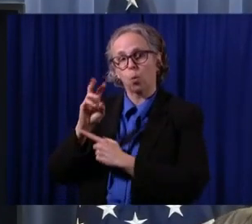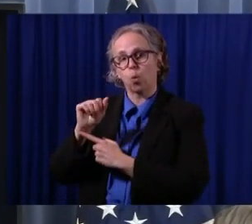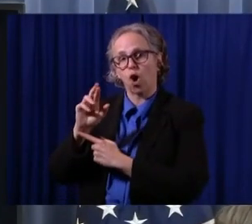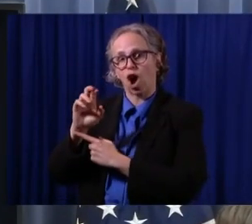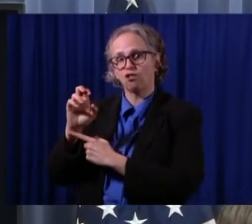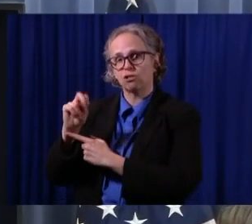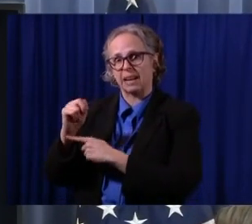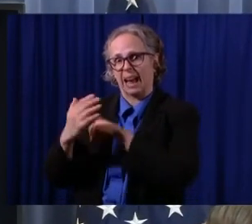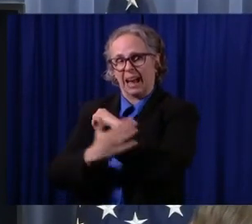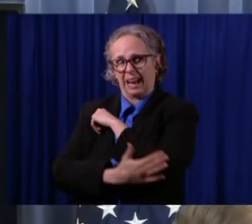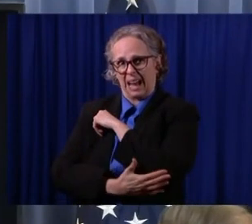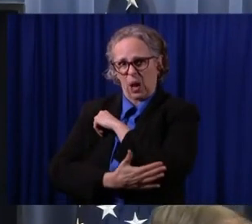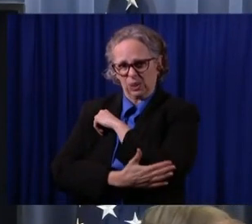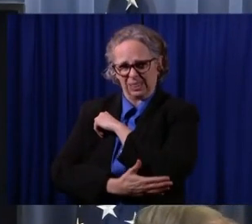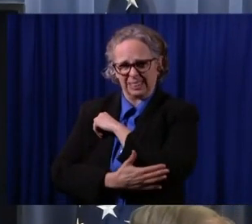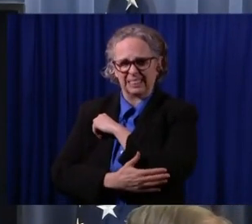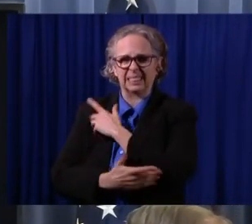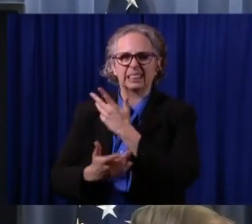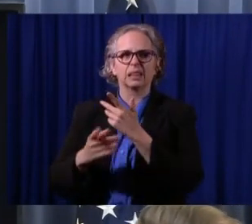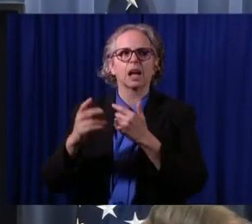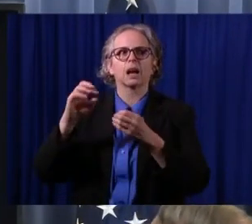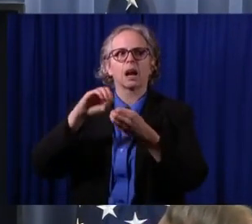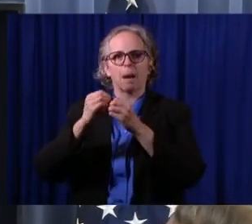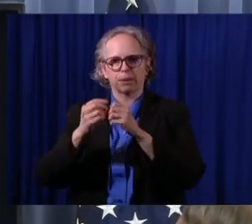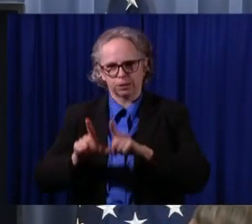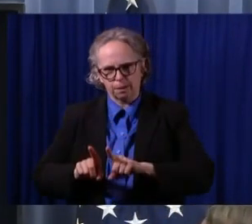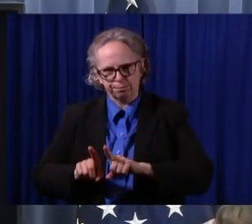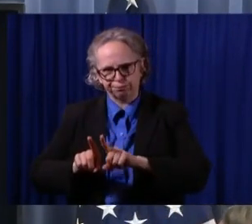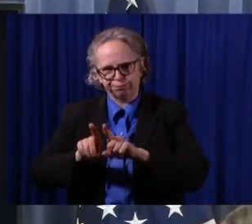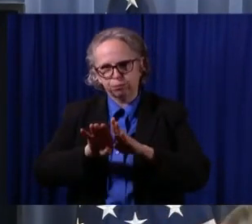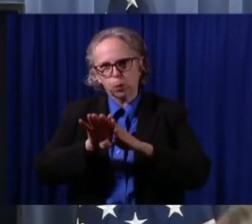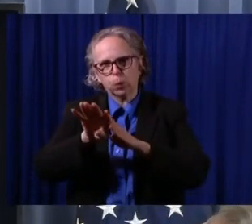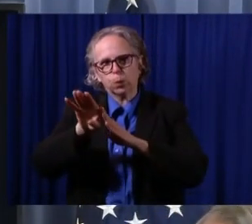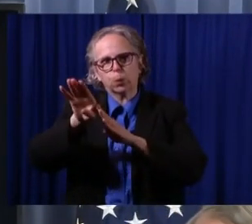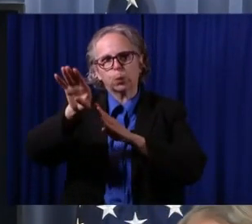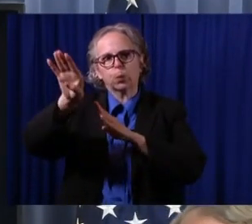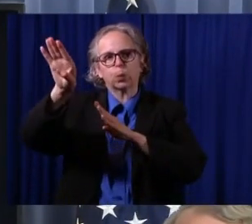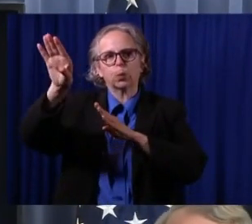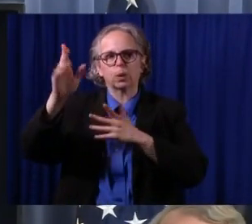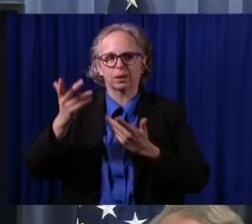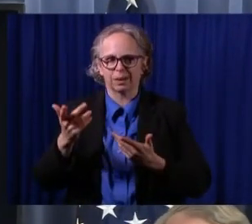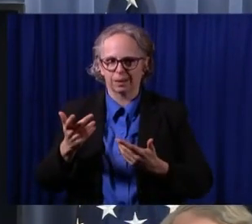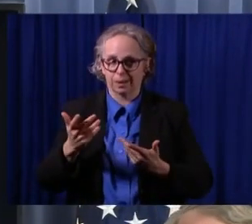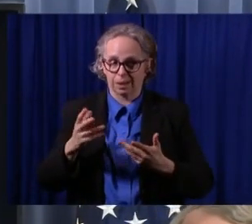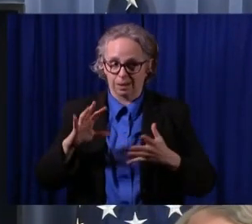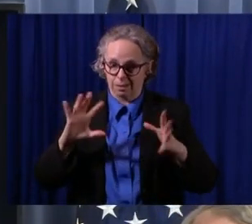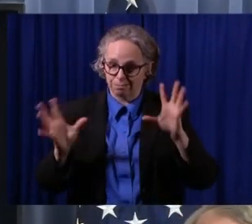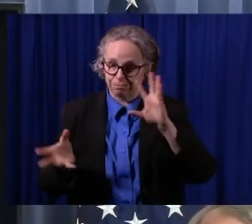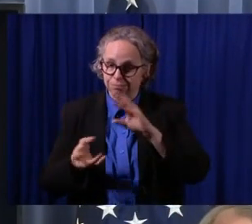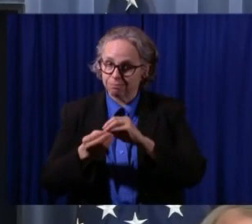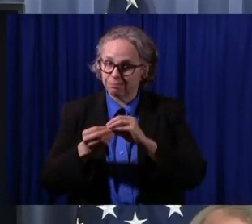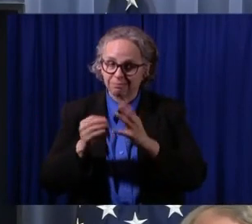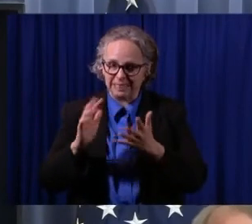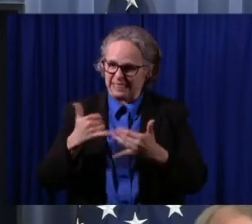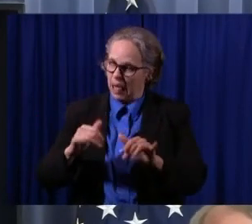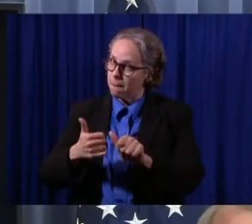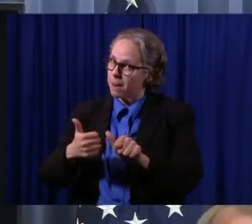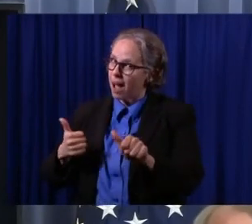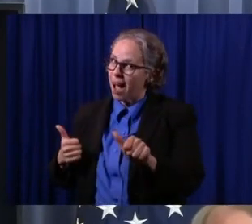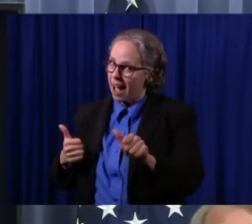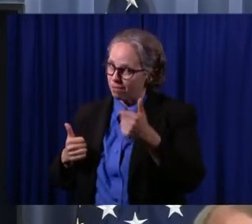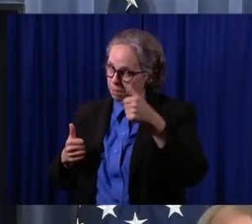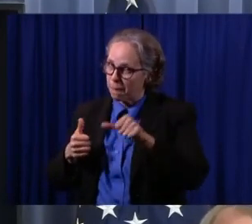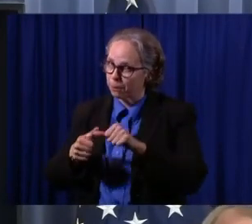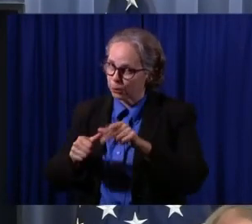jump there. Again, these numbers are not complete. And the team that's looking at this is looking at a lot more data than